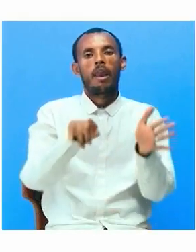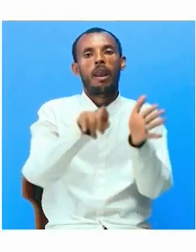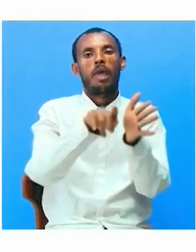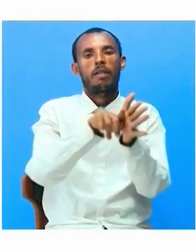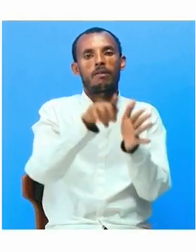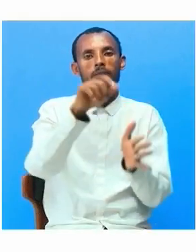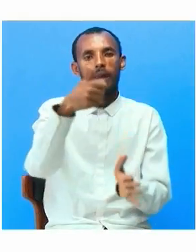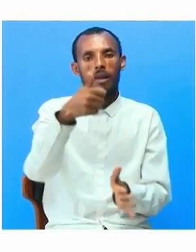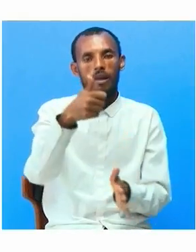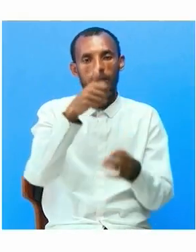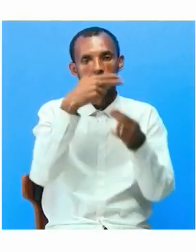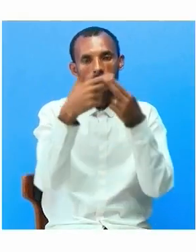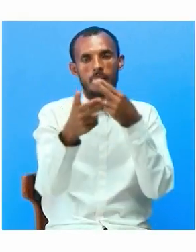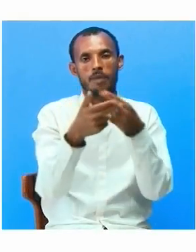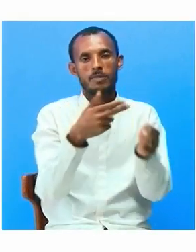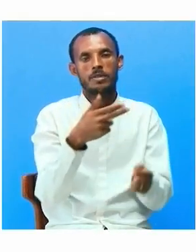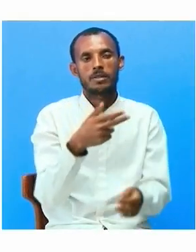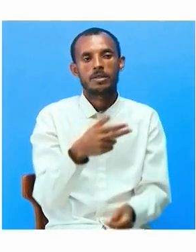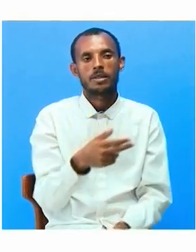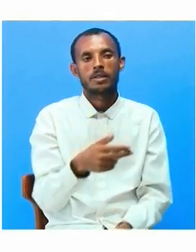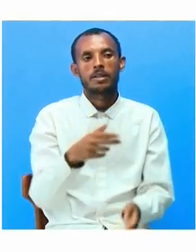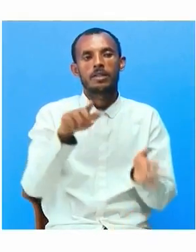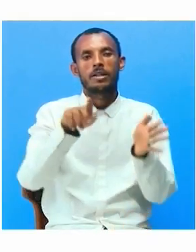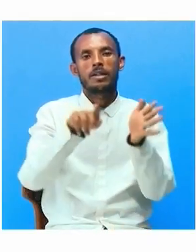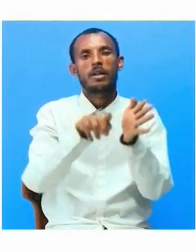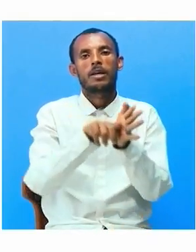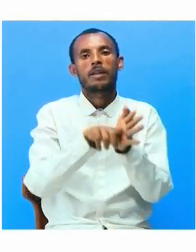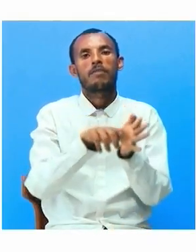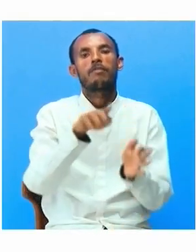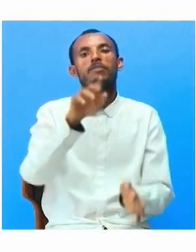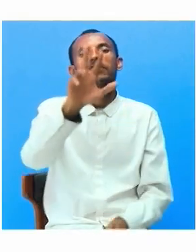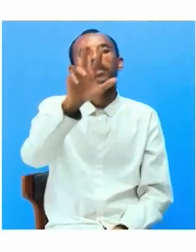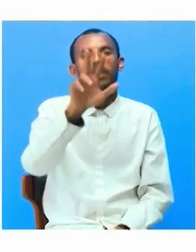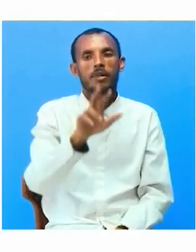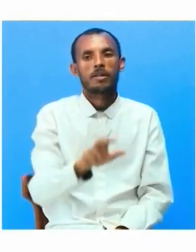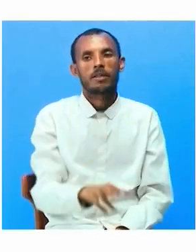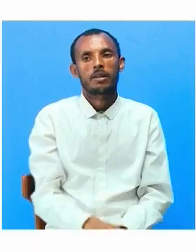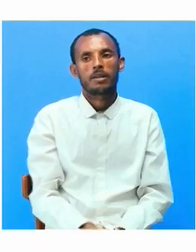-10 times -3.